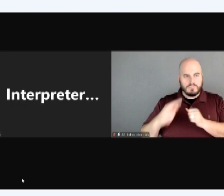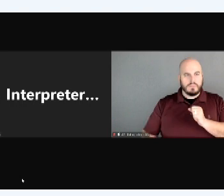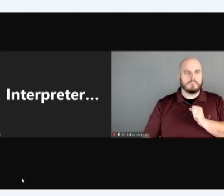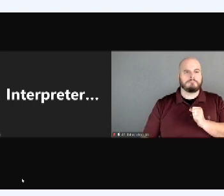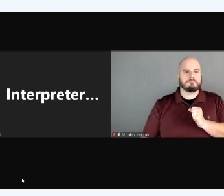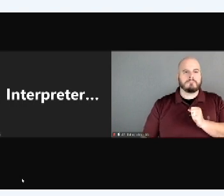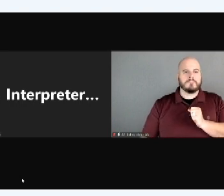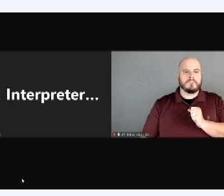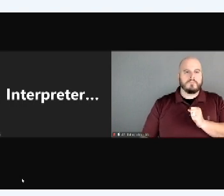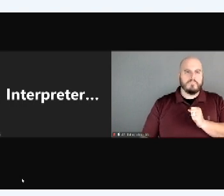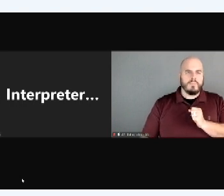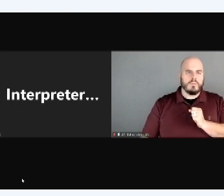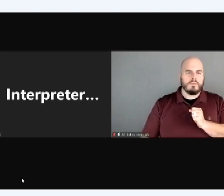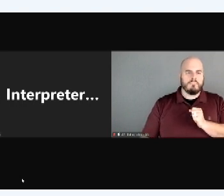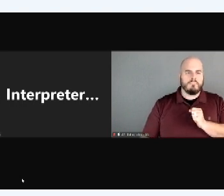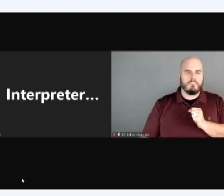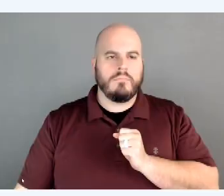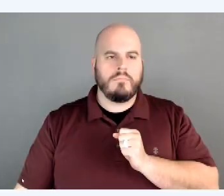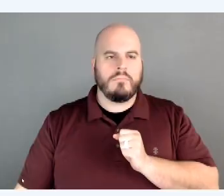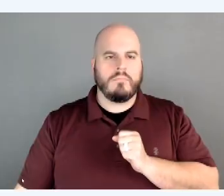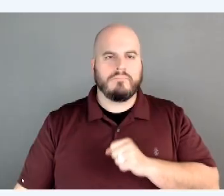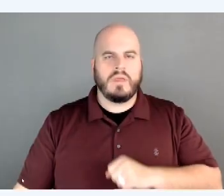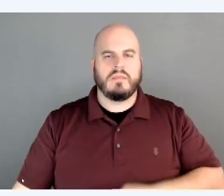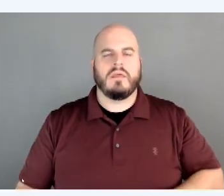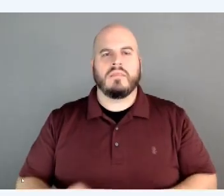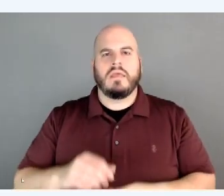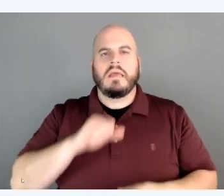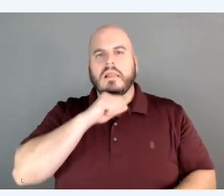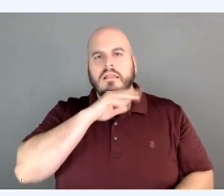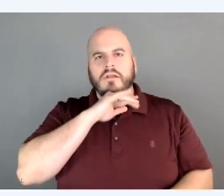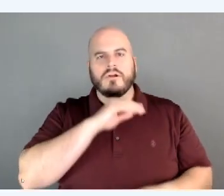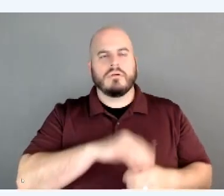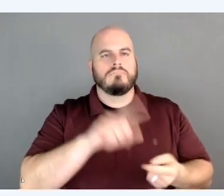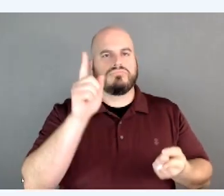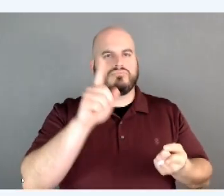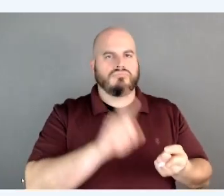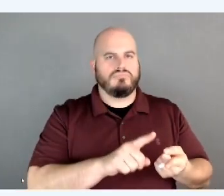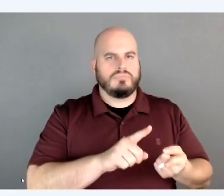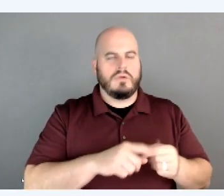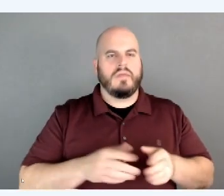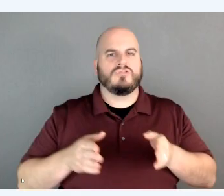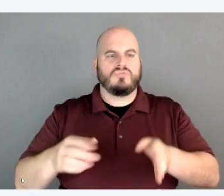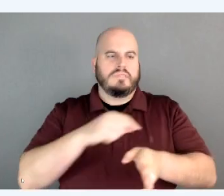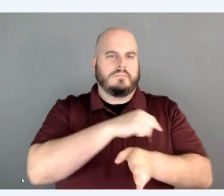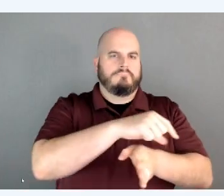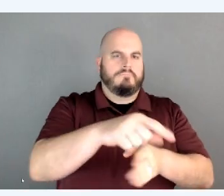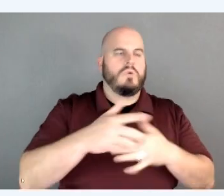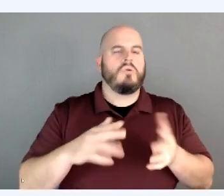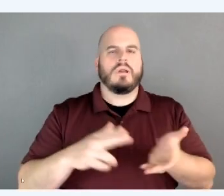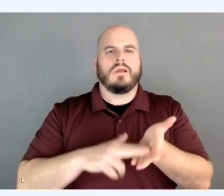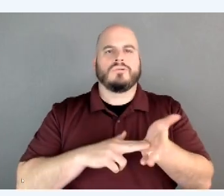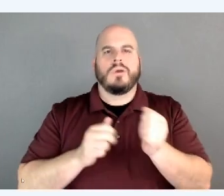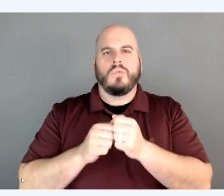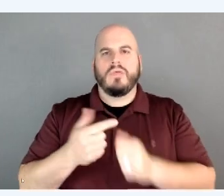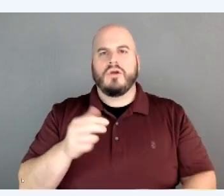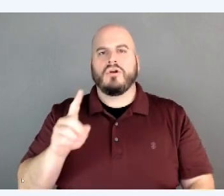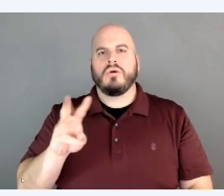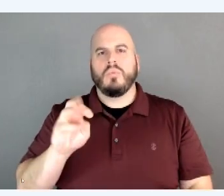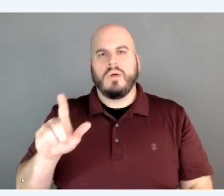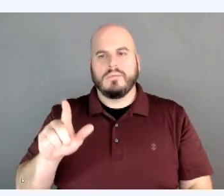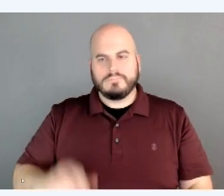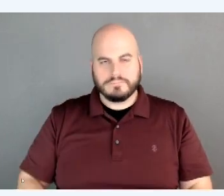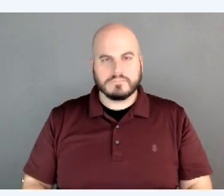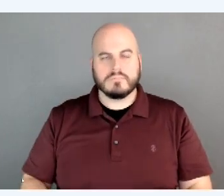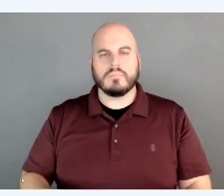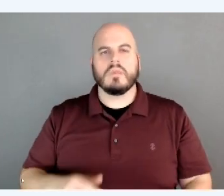customers, and then the litter abatement along the highway, which is already in a contract with Goodwill. So Goodwill has had a long-term